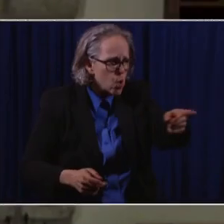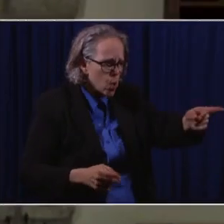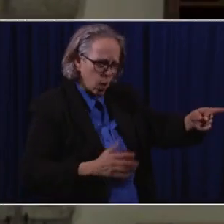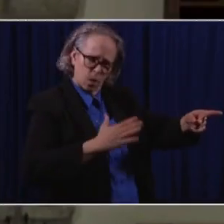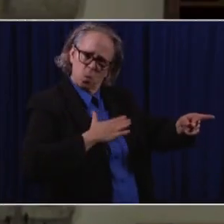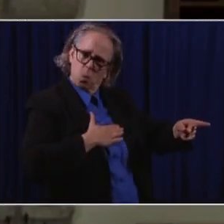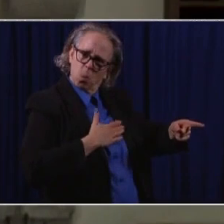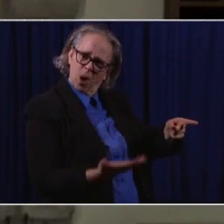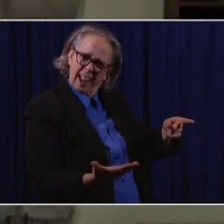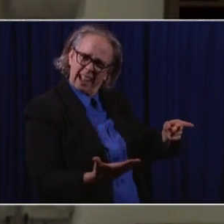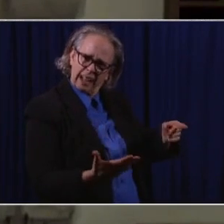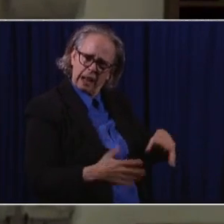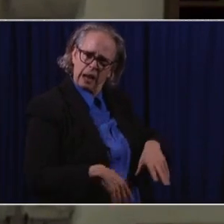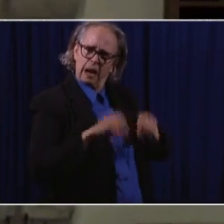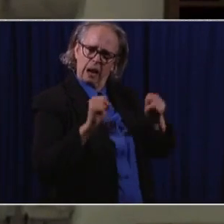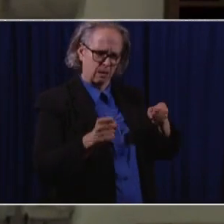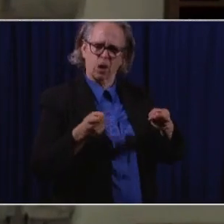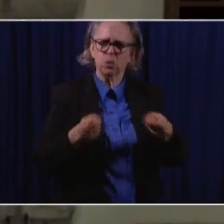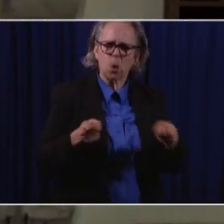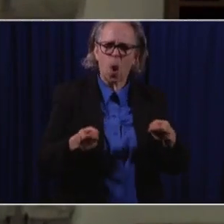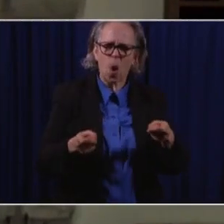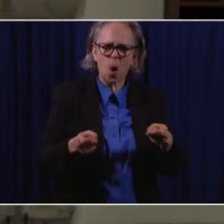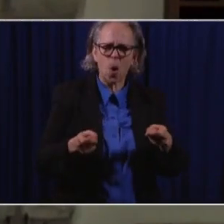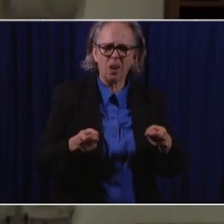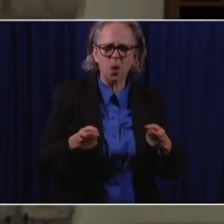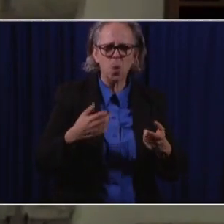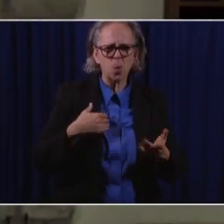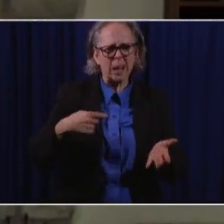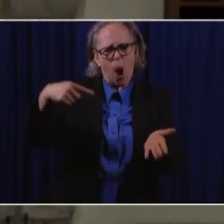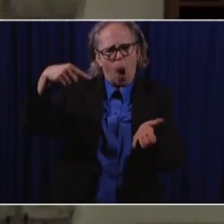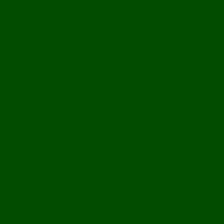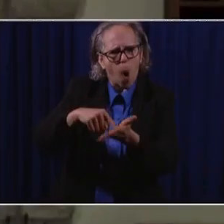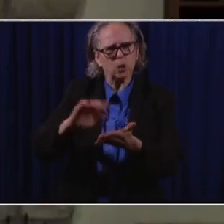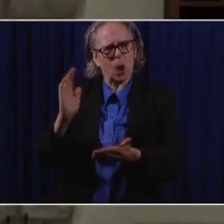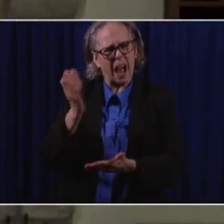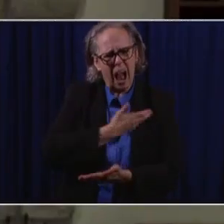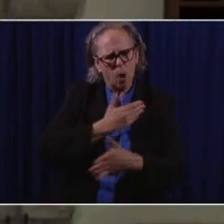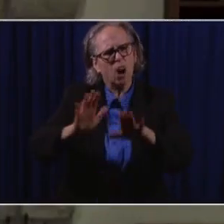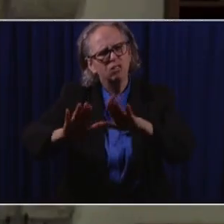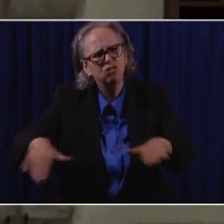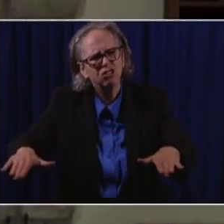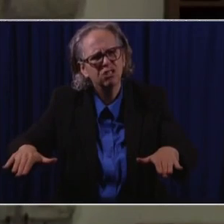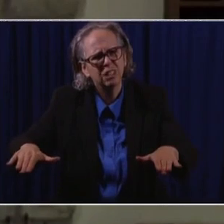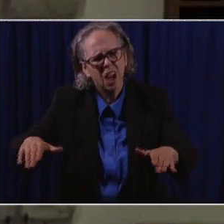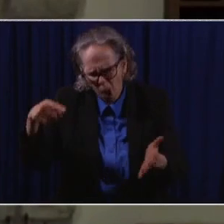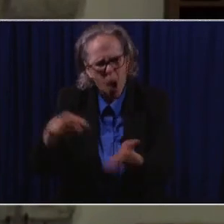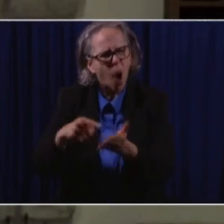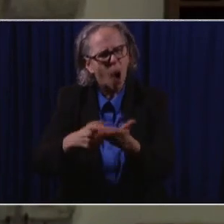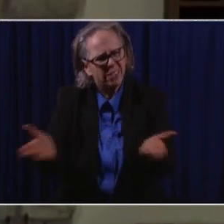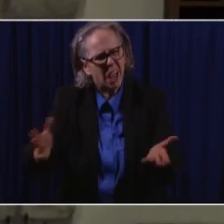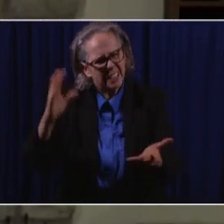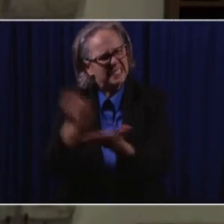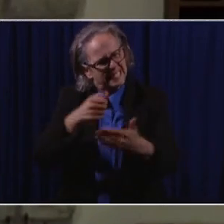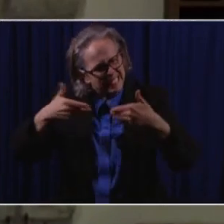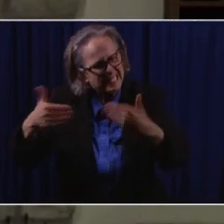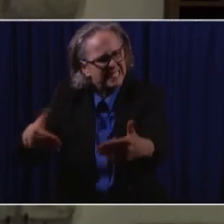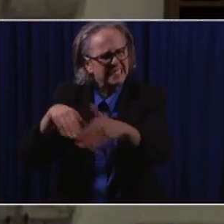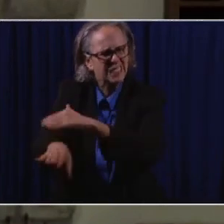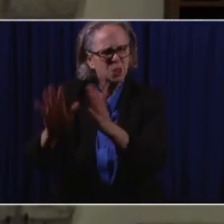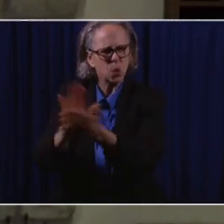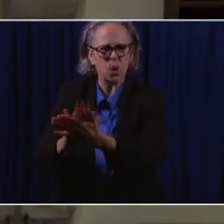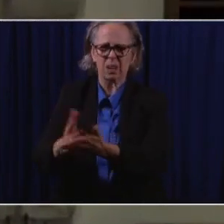We owe it to their future. We owe it to our state's future to fight back against this virus.